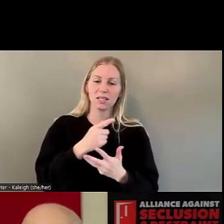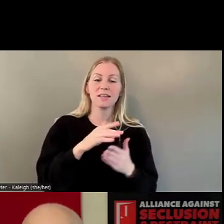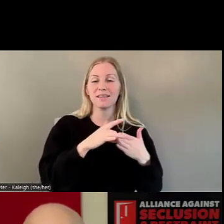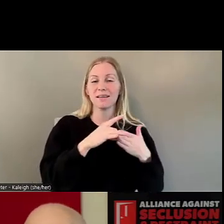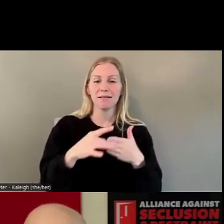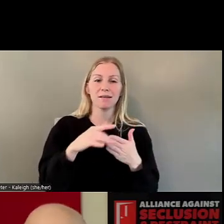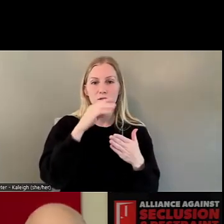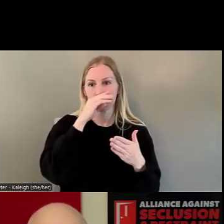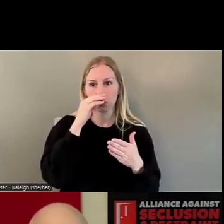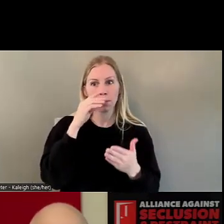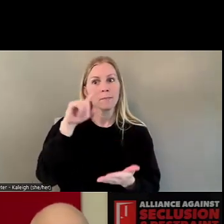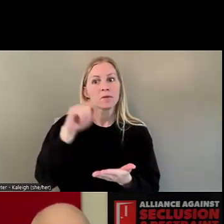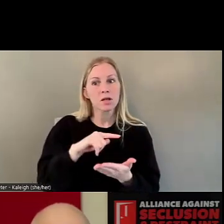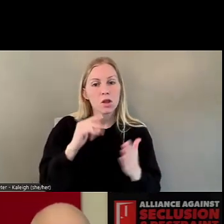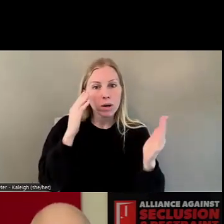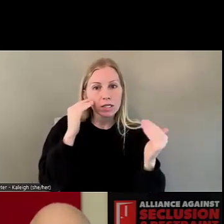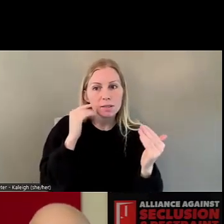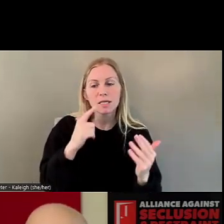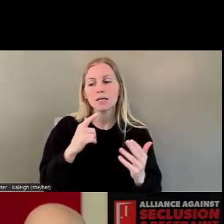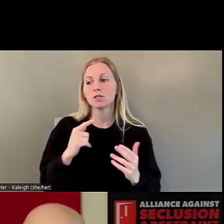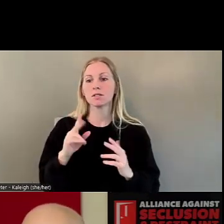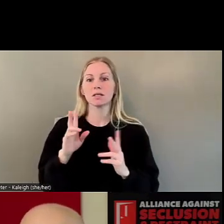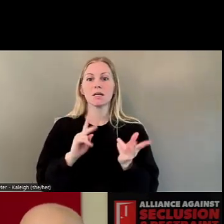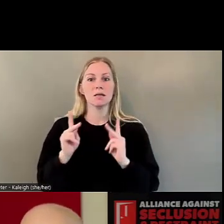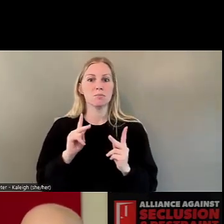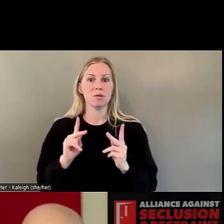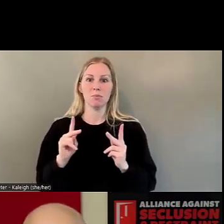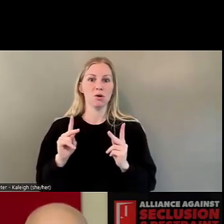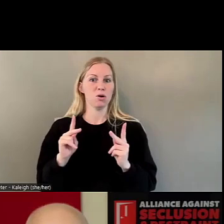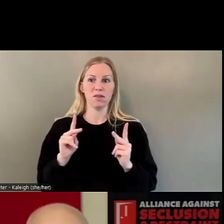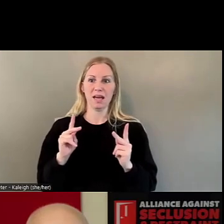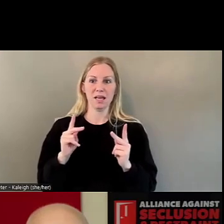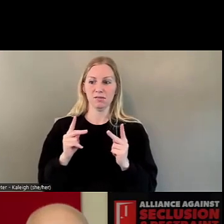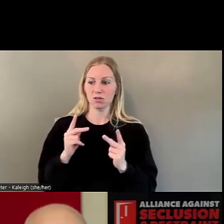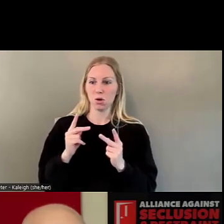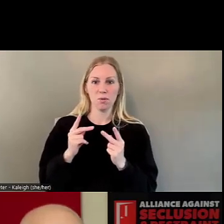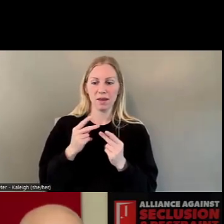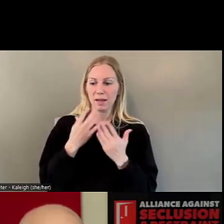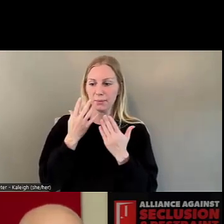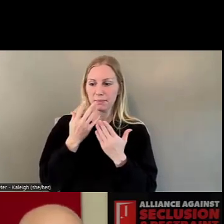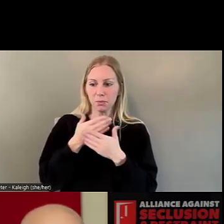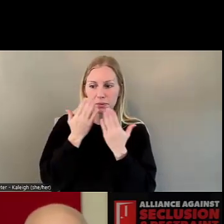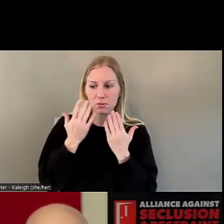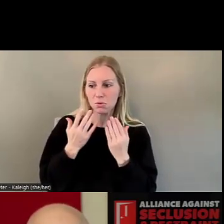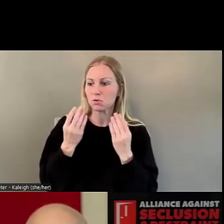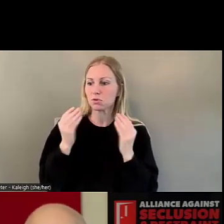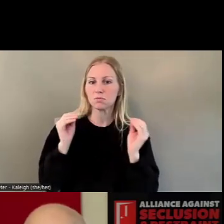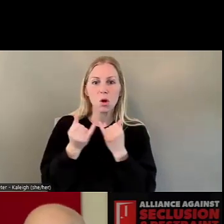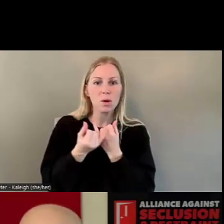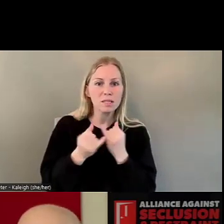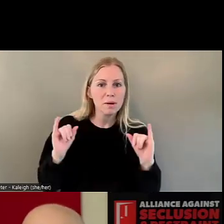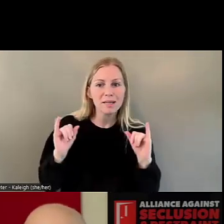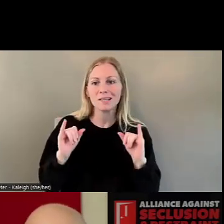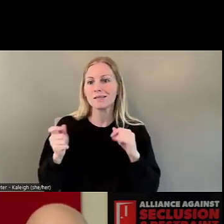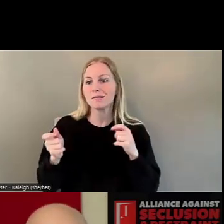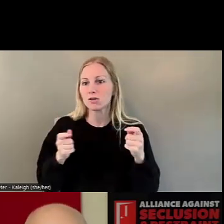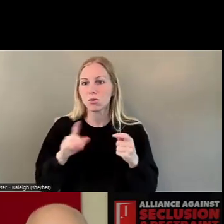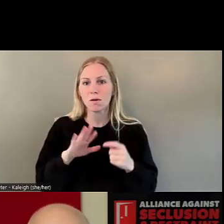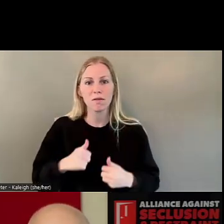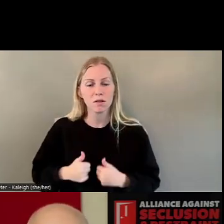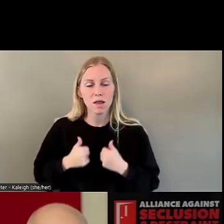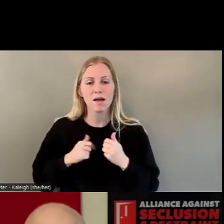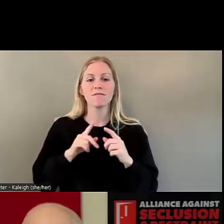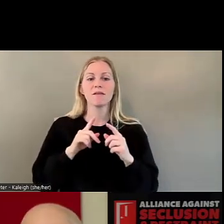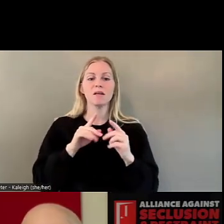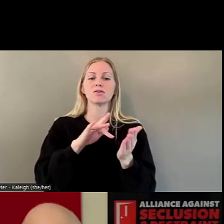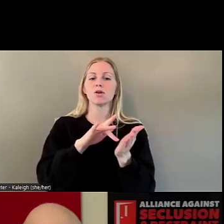It leads to situations where people lose independence, choice, and control of their lives. The medical model is a very prevalent model, but there's a better way, in my mind, to look